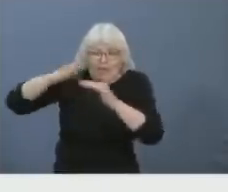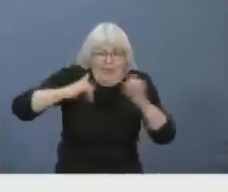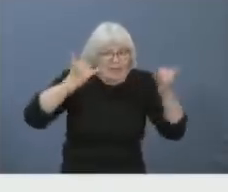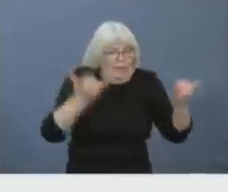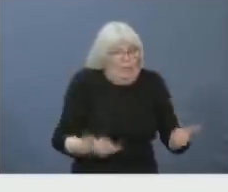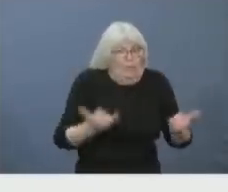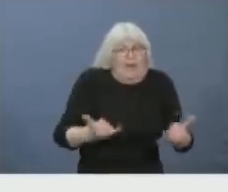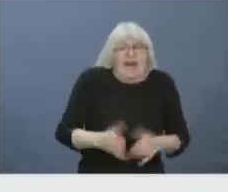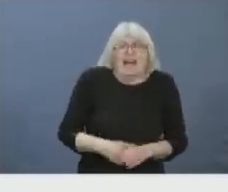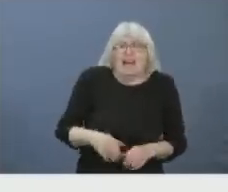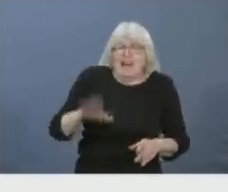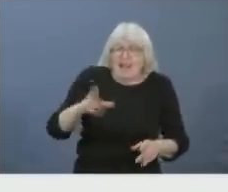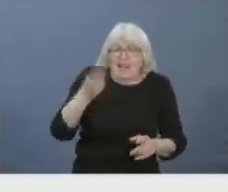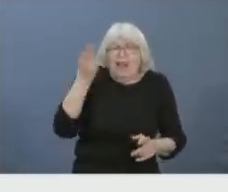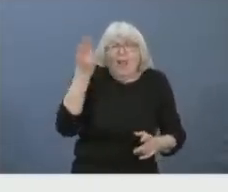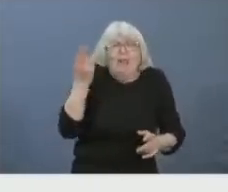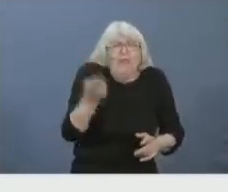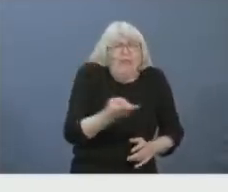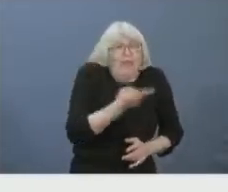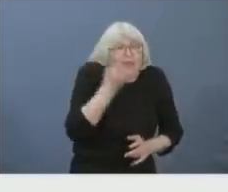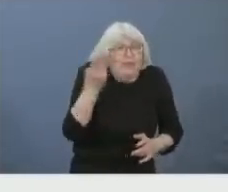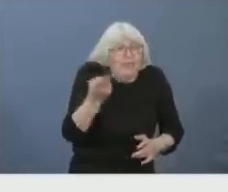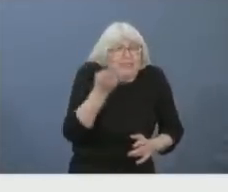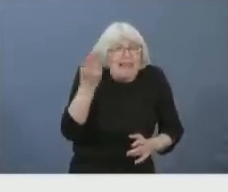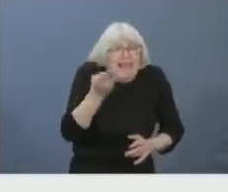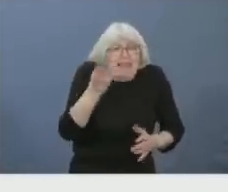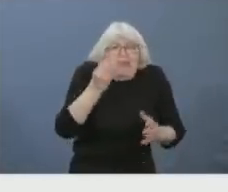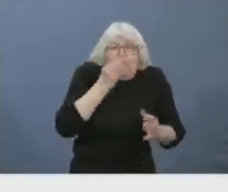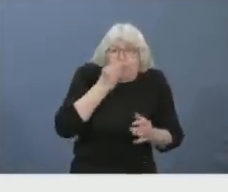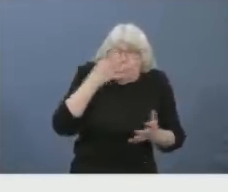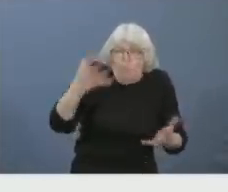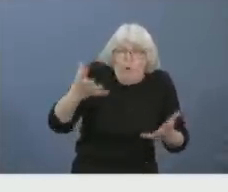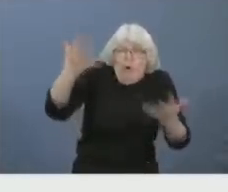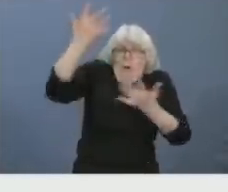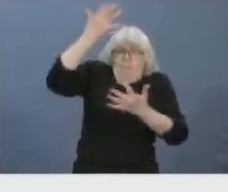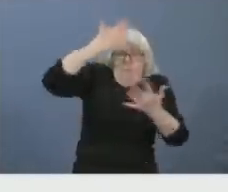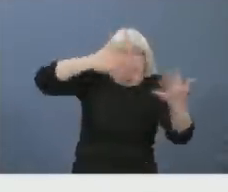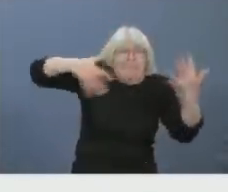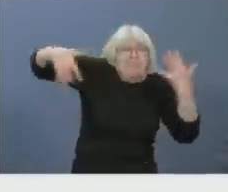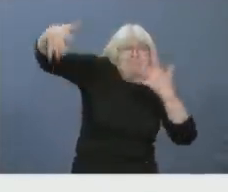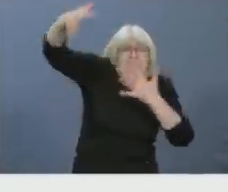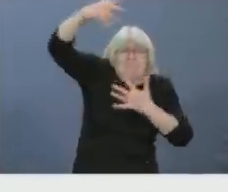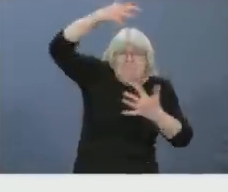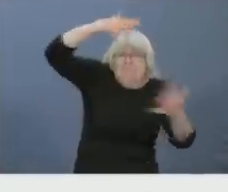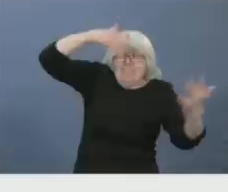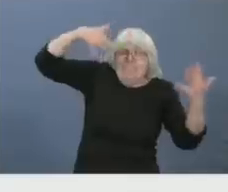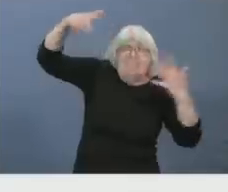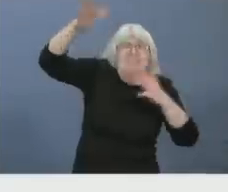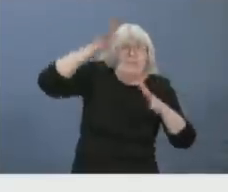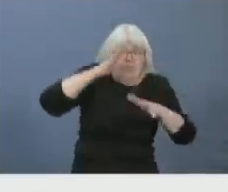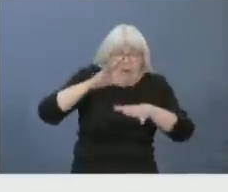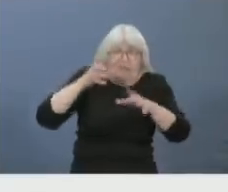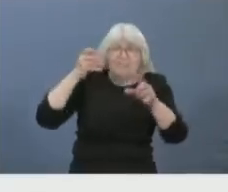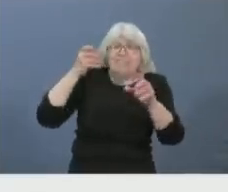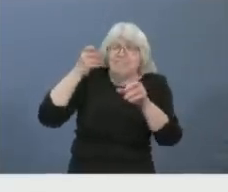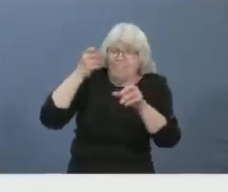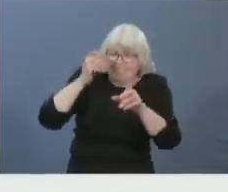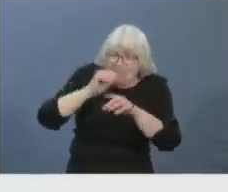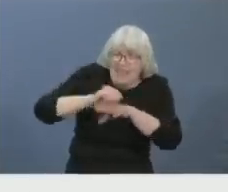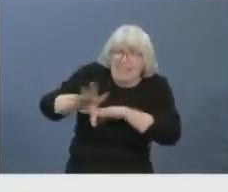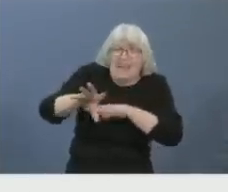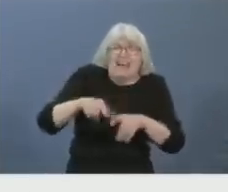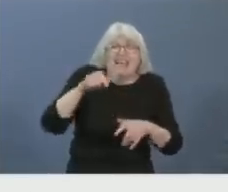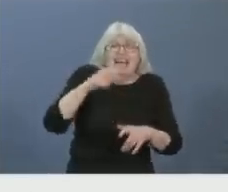more very warm air that will affect the province and very low relative humidity. So the winds won't be